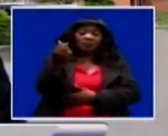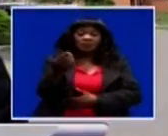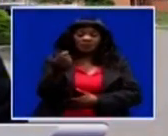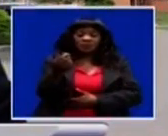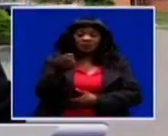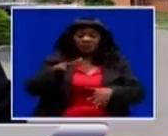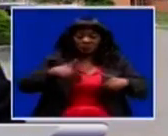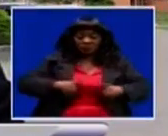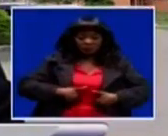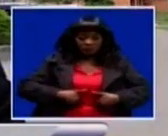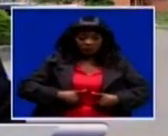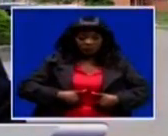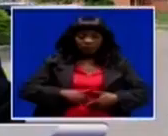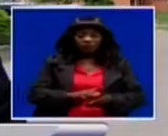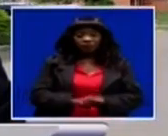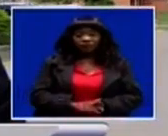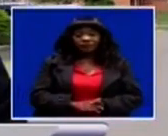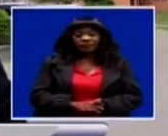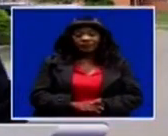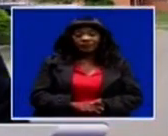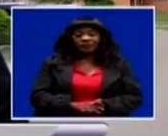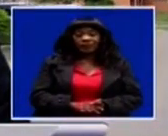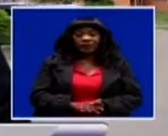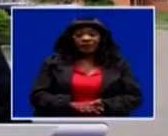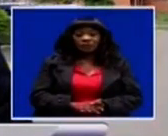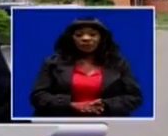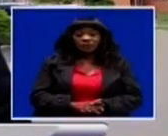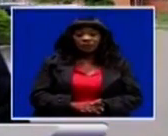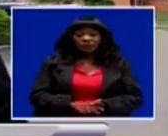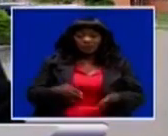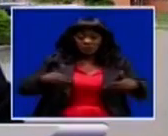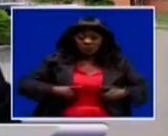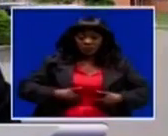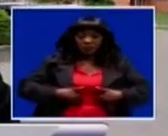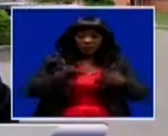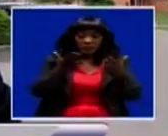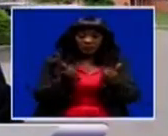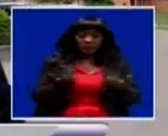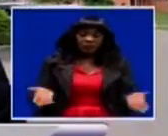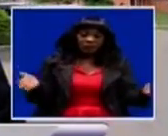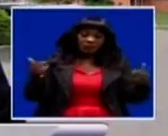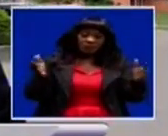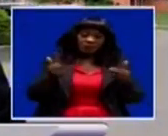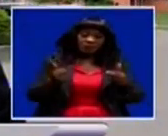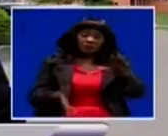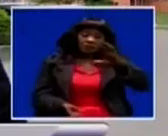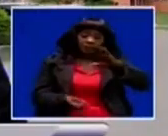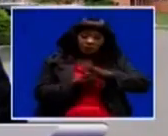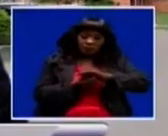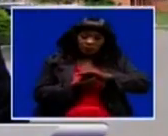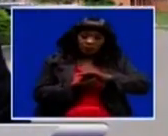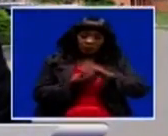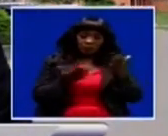the youths. The other thing is, obviously, I would want to encourage also the youths. They should associate with